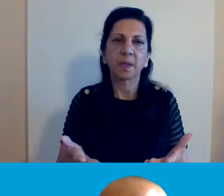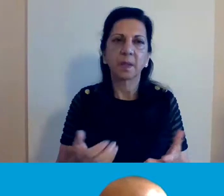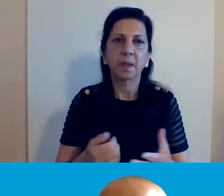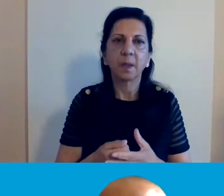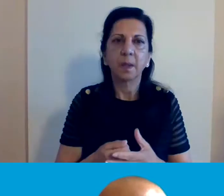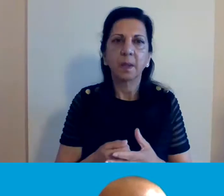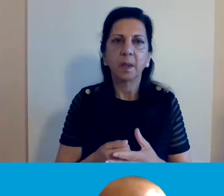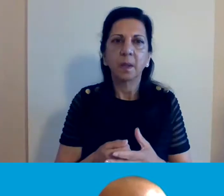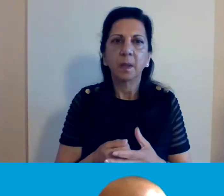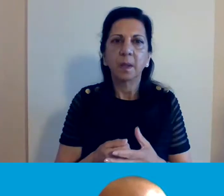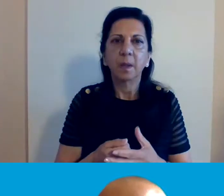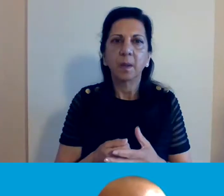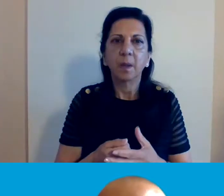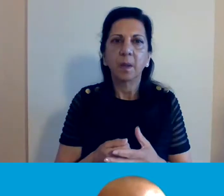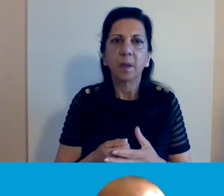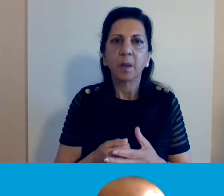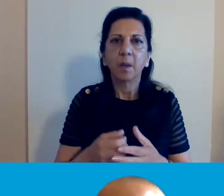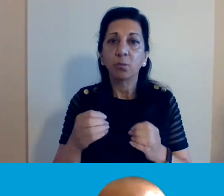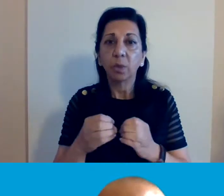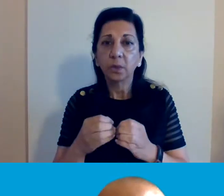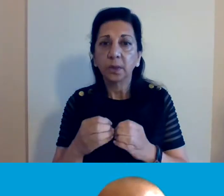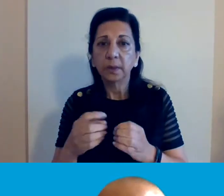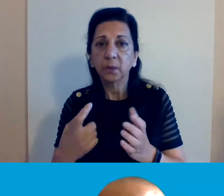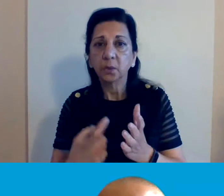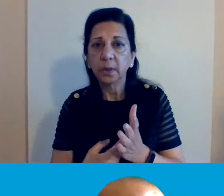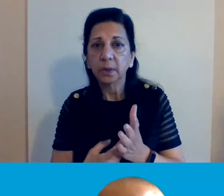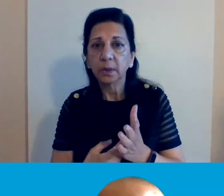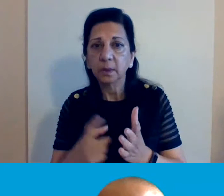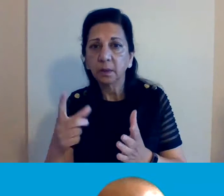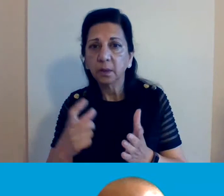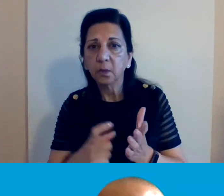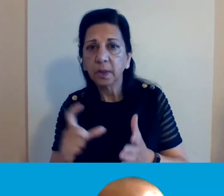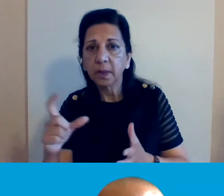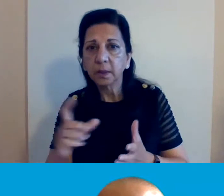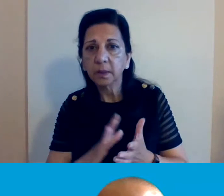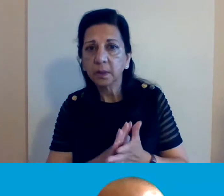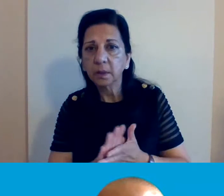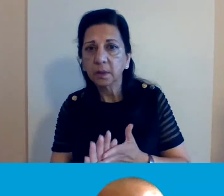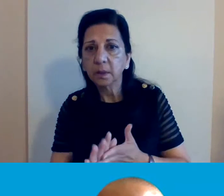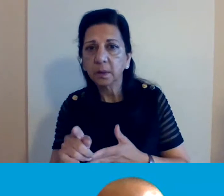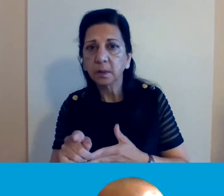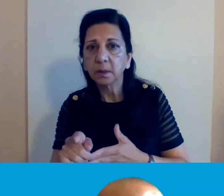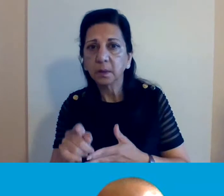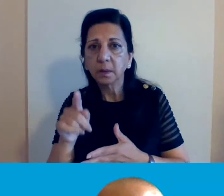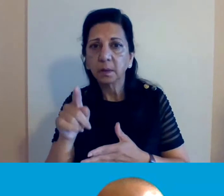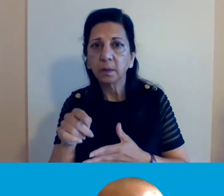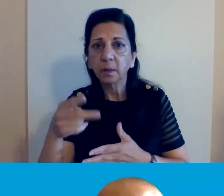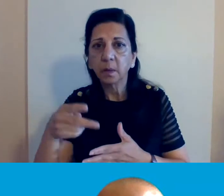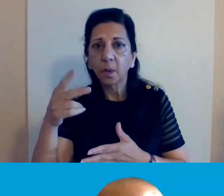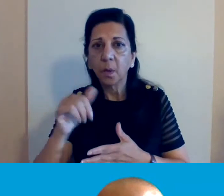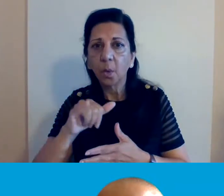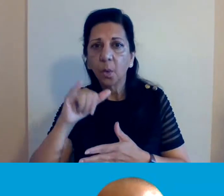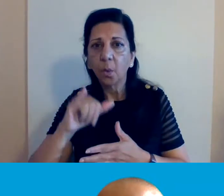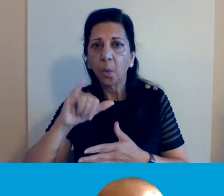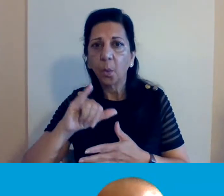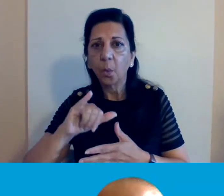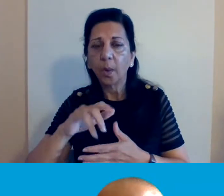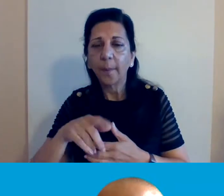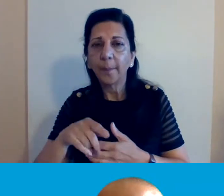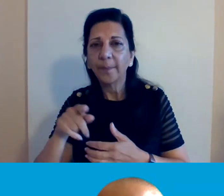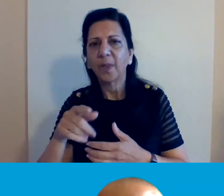What are the CCG planning? Brigid, Chris? Tell me to take that one, Brigid. You can take it then if you want,